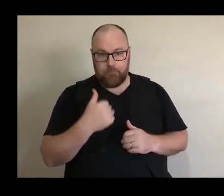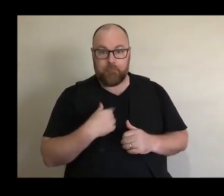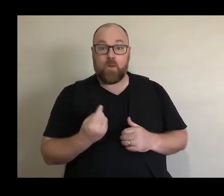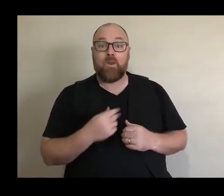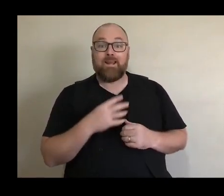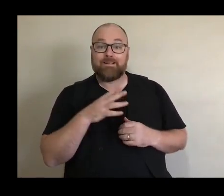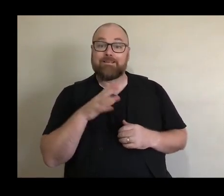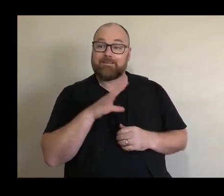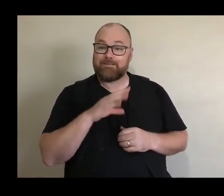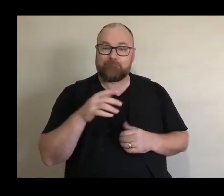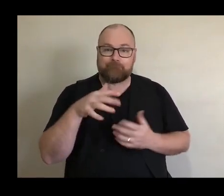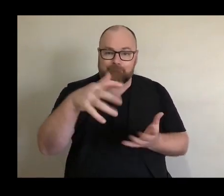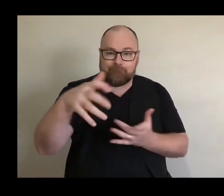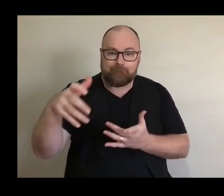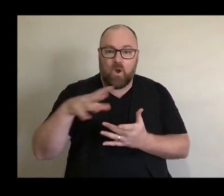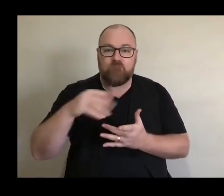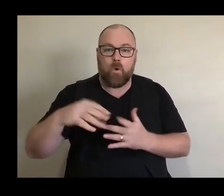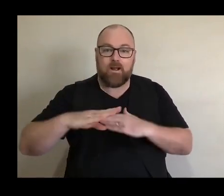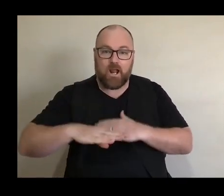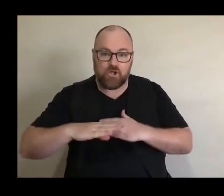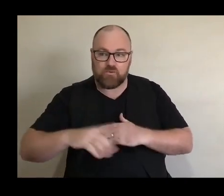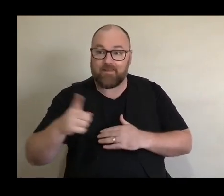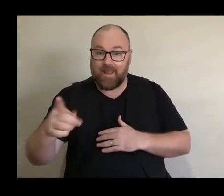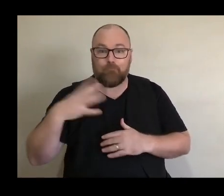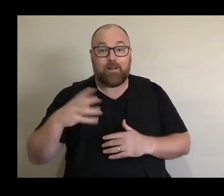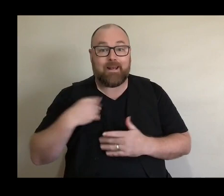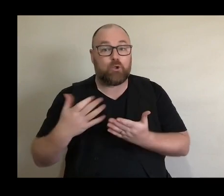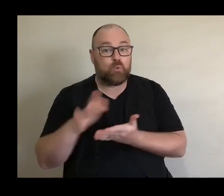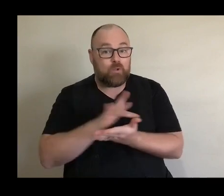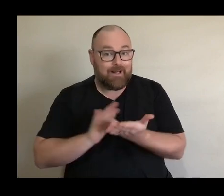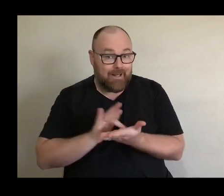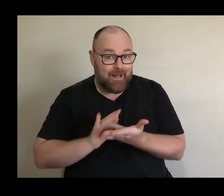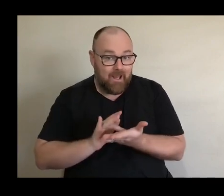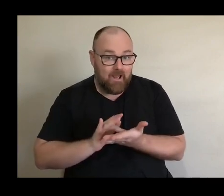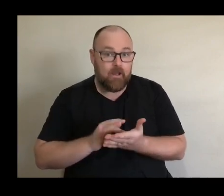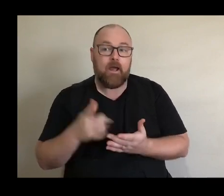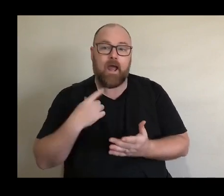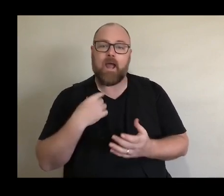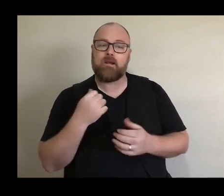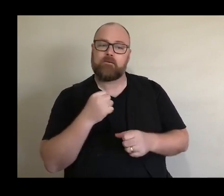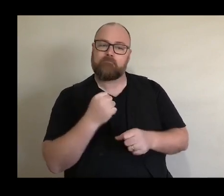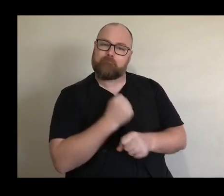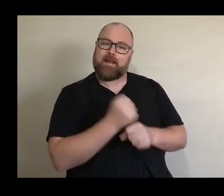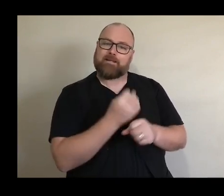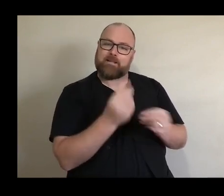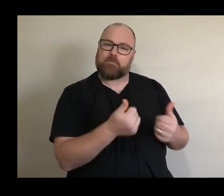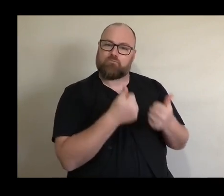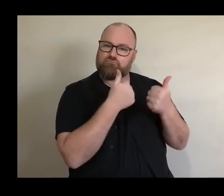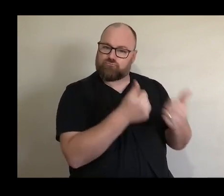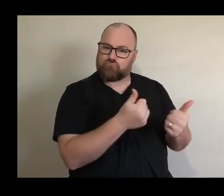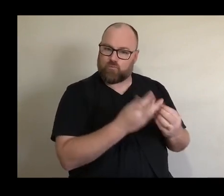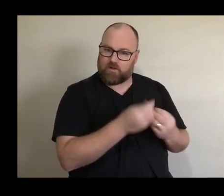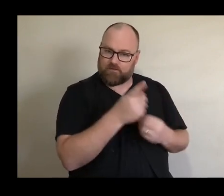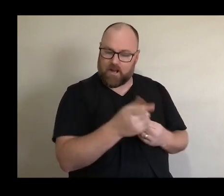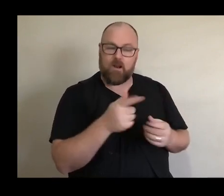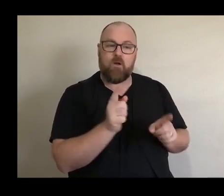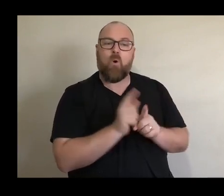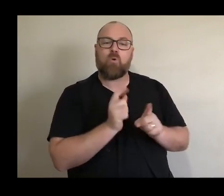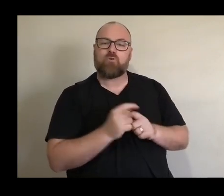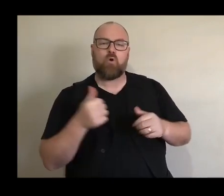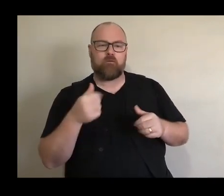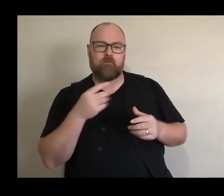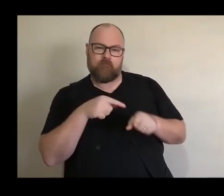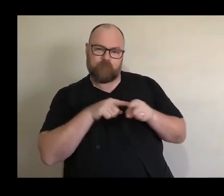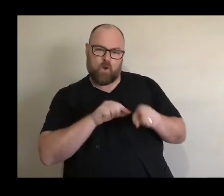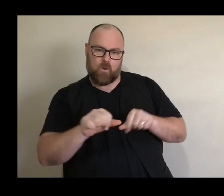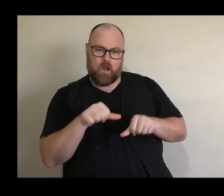country, things that need to be cleared, and make something productive with it. Facilitating a process, but also creating